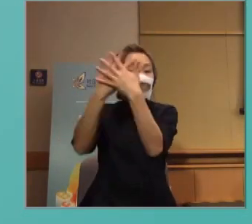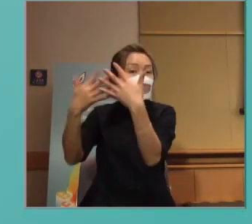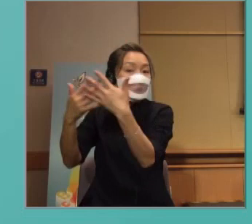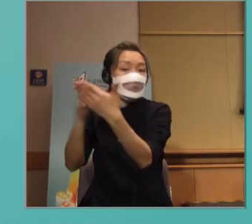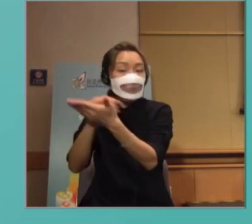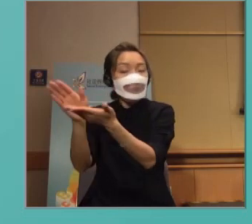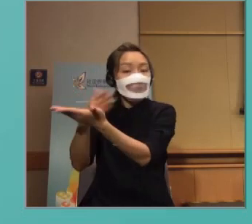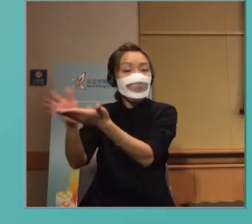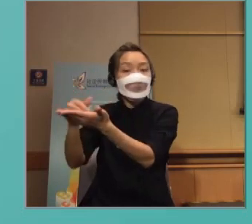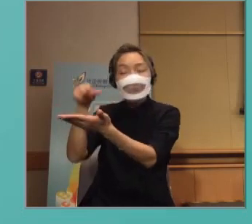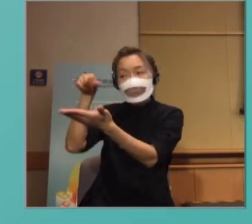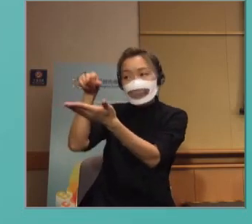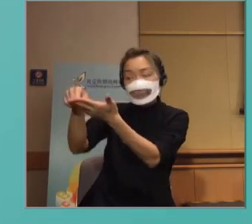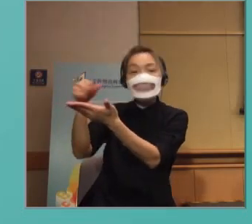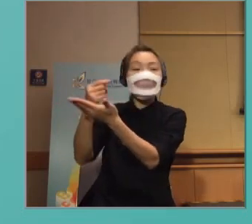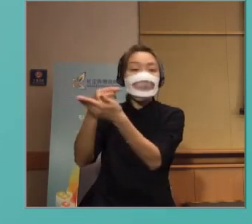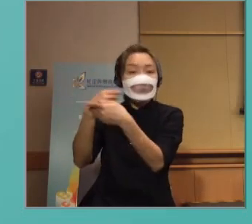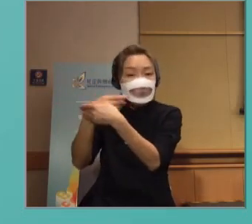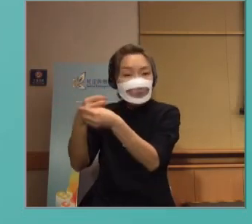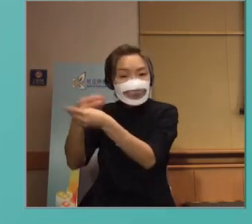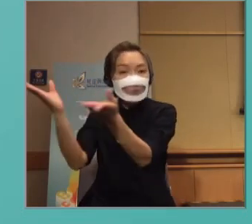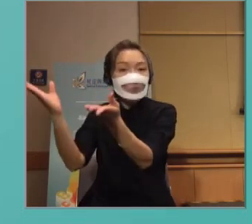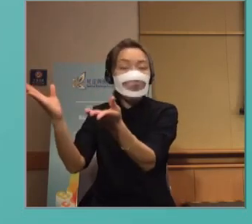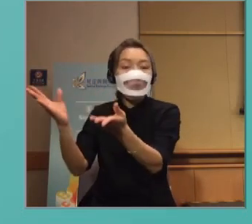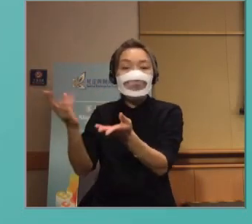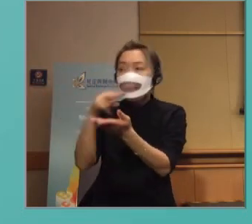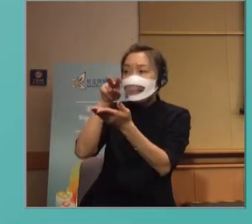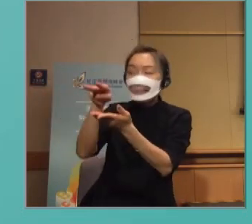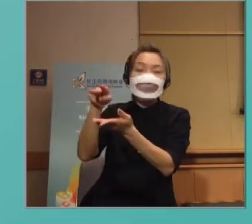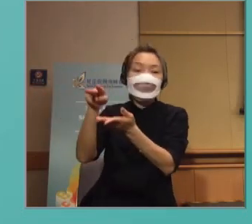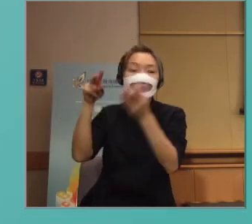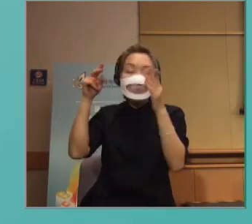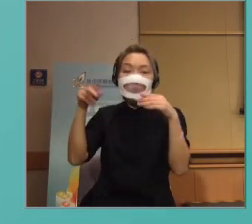actually see and hear the message of the charity being used for